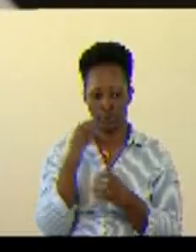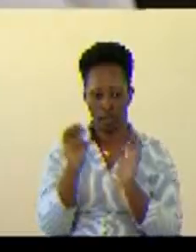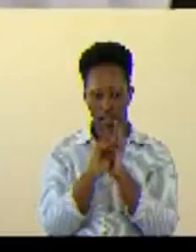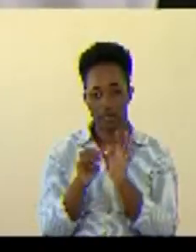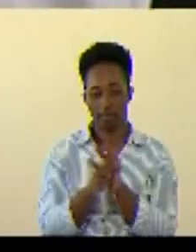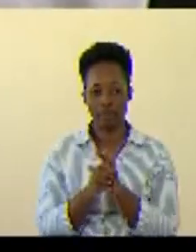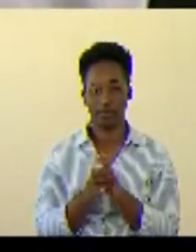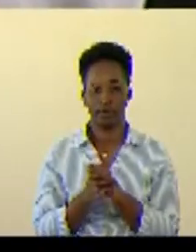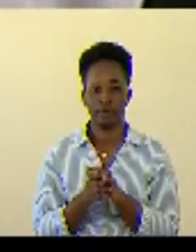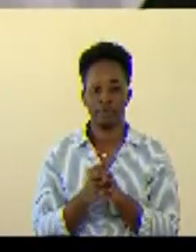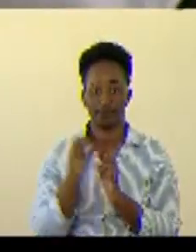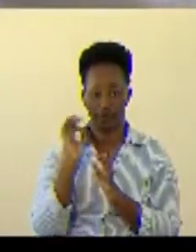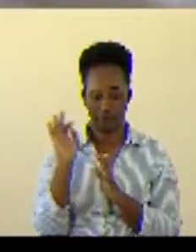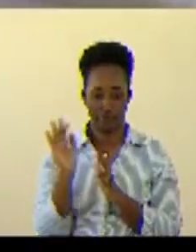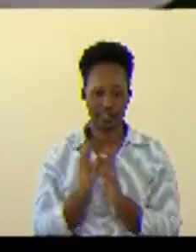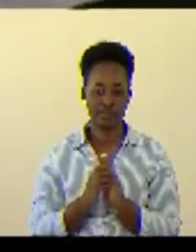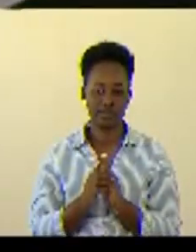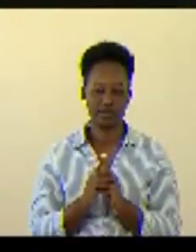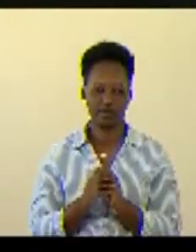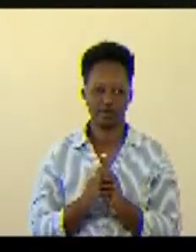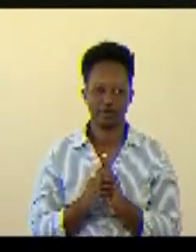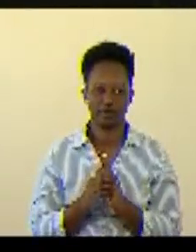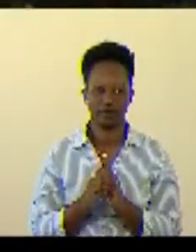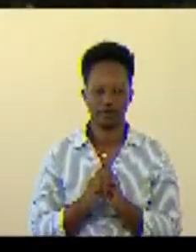sample of it.